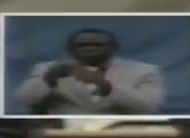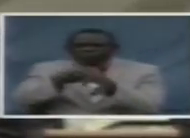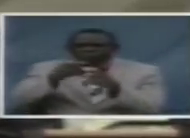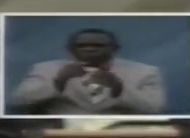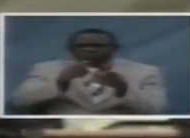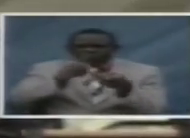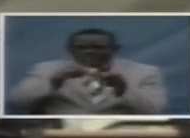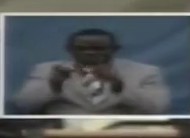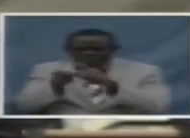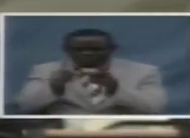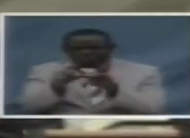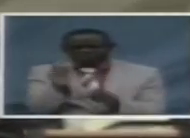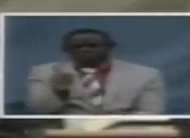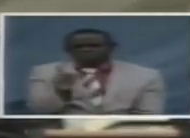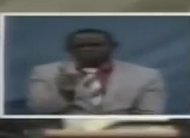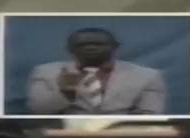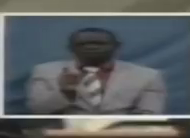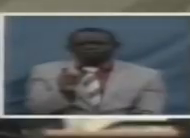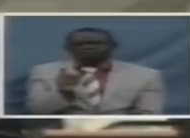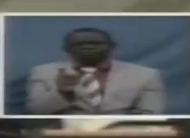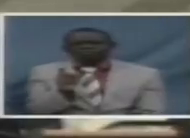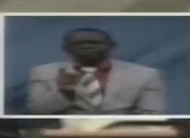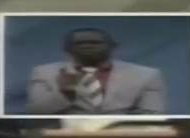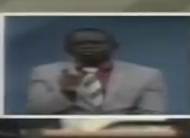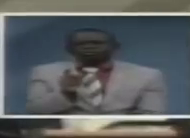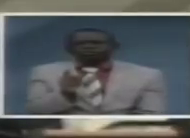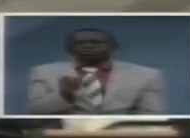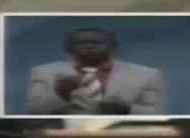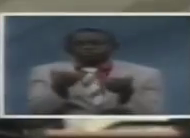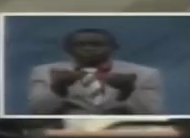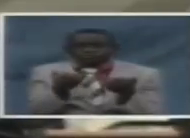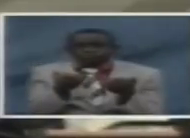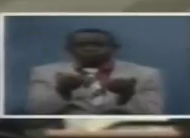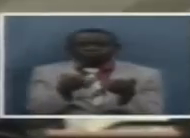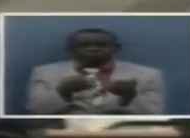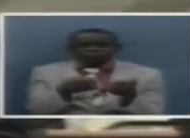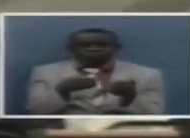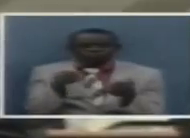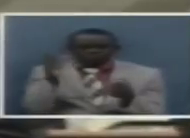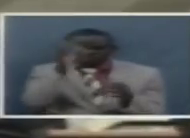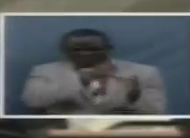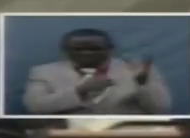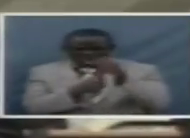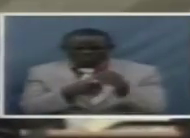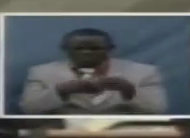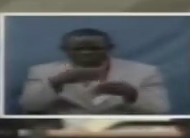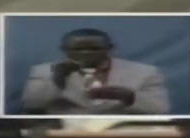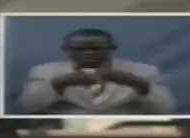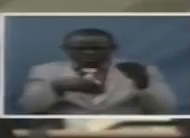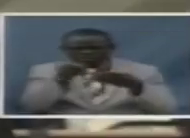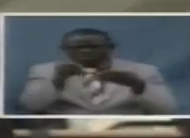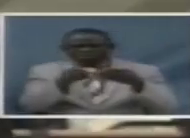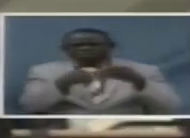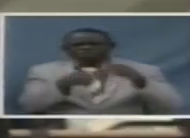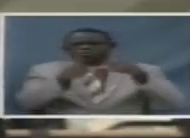cooperating partners. In line with the fiscal consolidation stance, expenditure are projected to be below